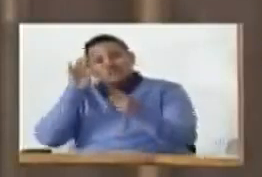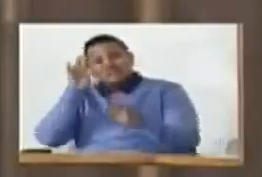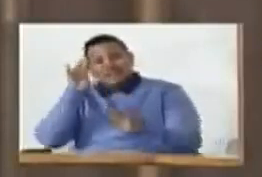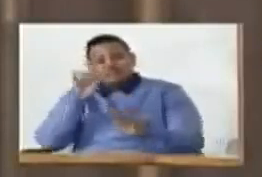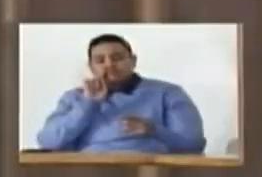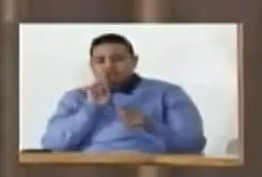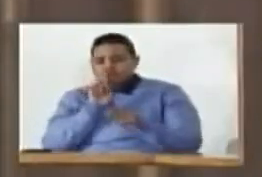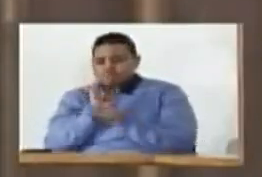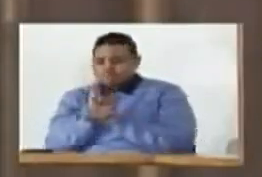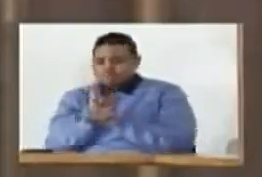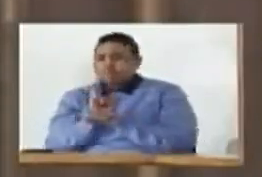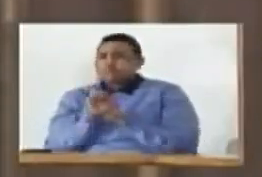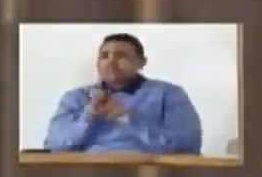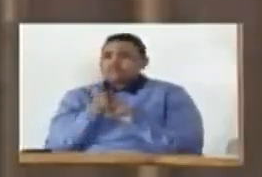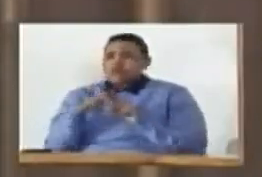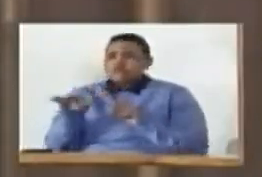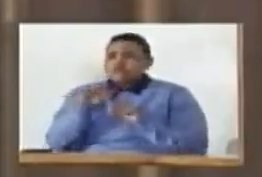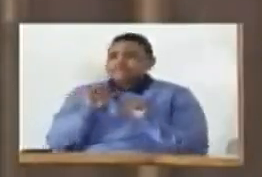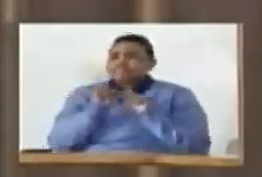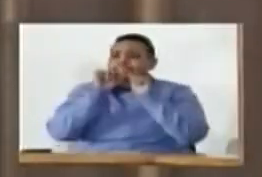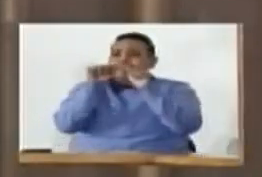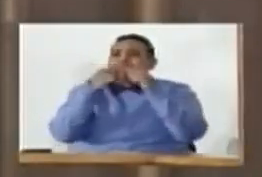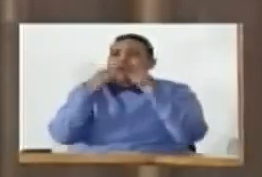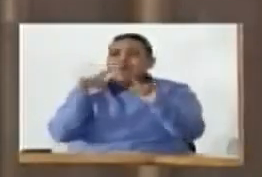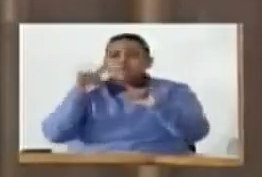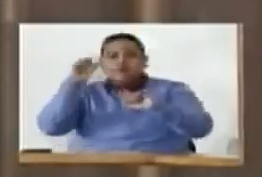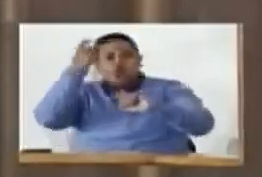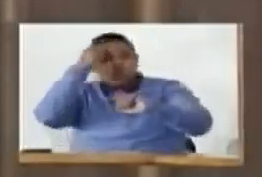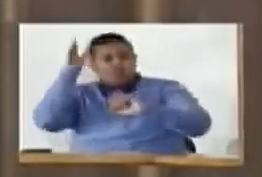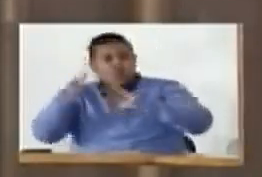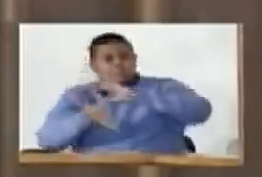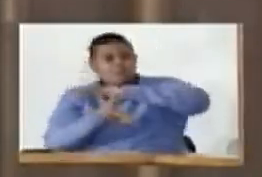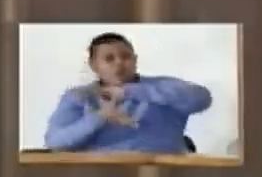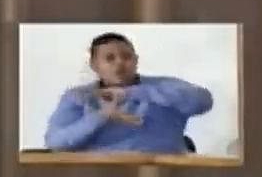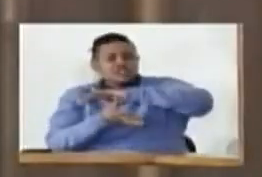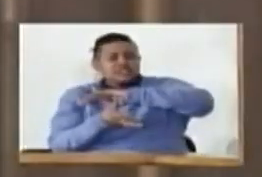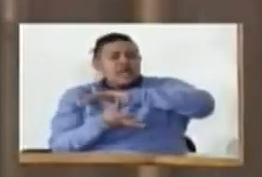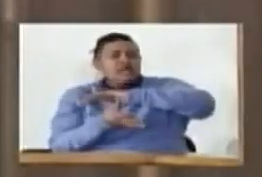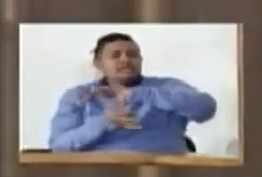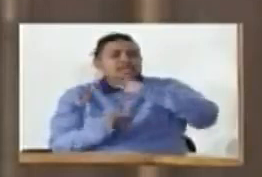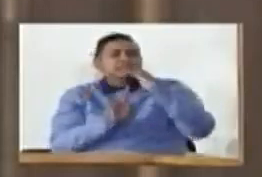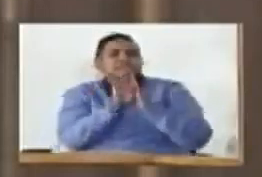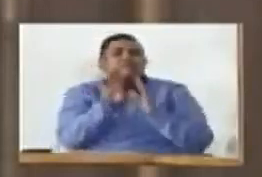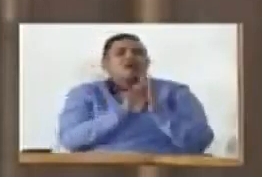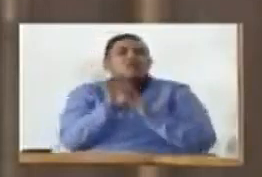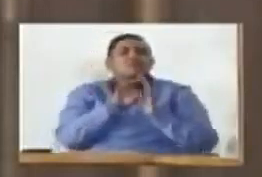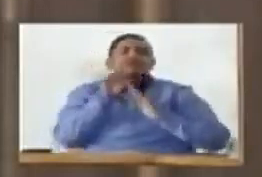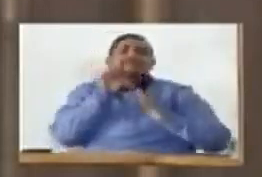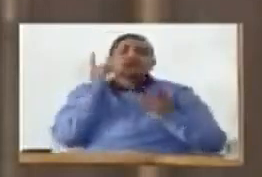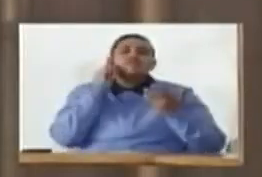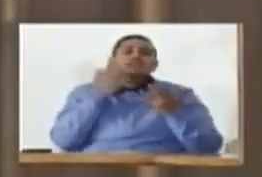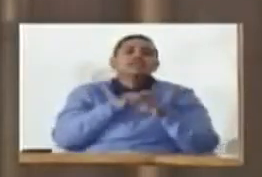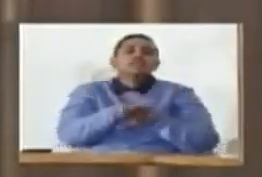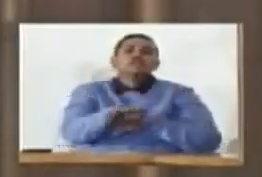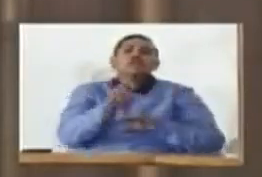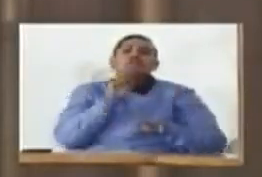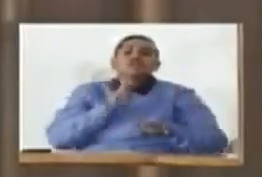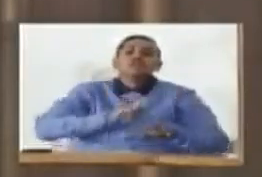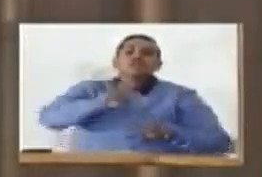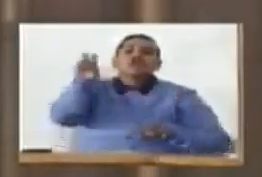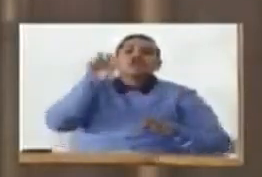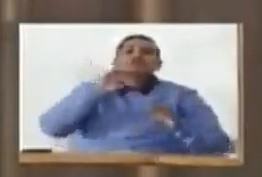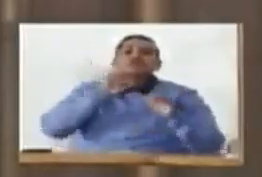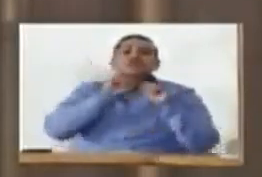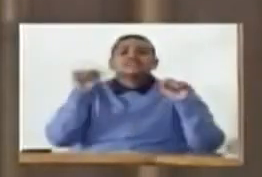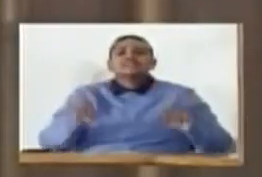stability. The government will prioritize the development of an integrated transport system,